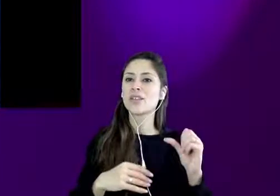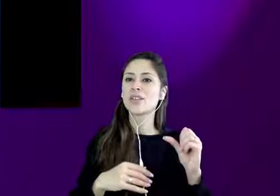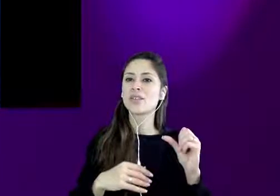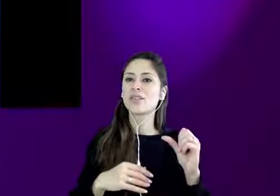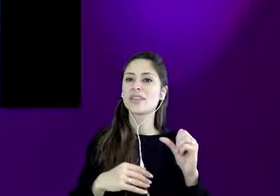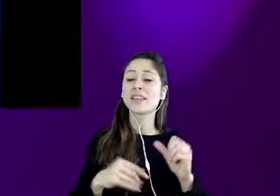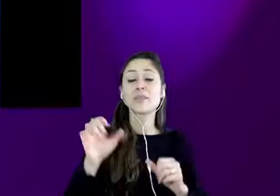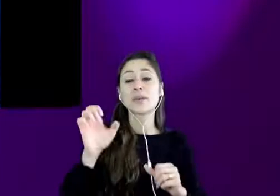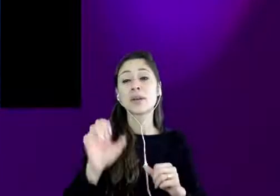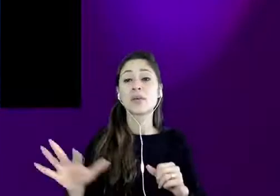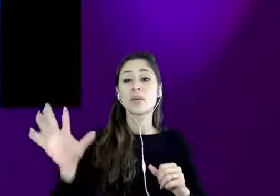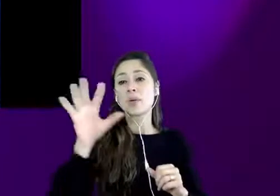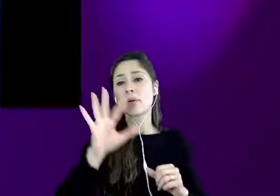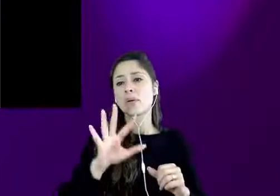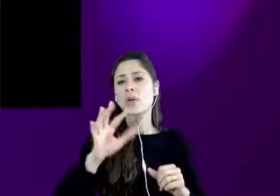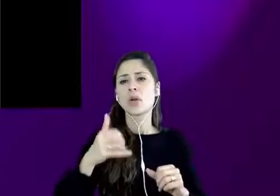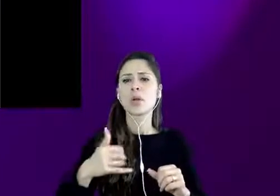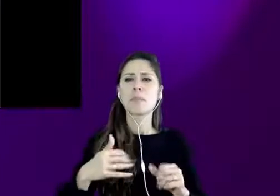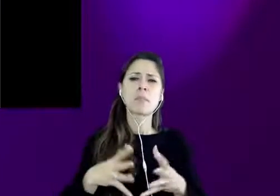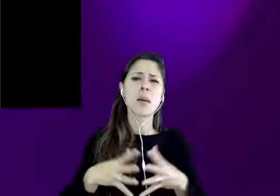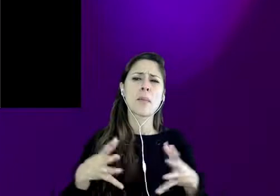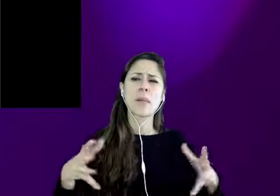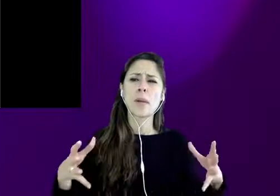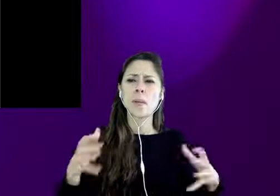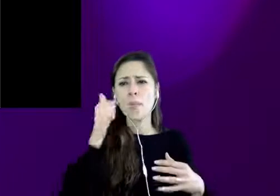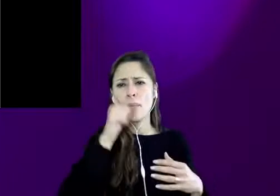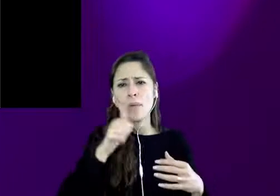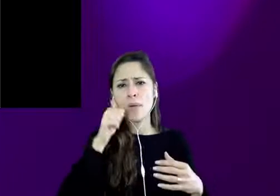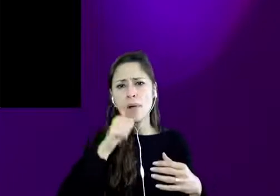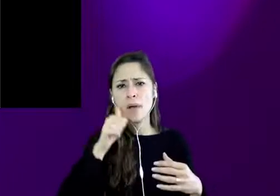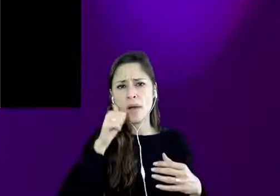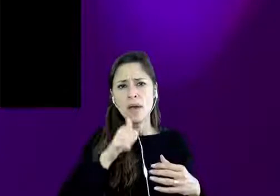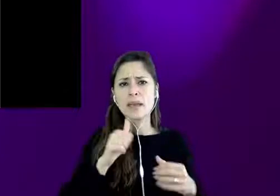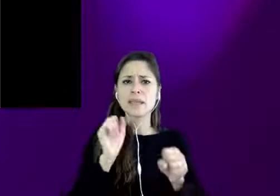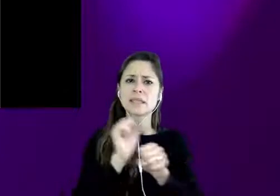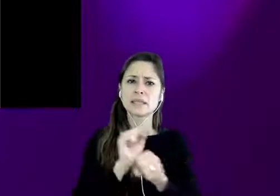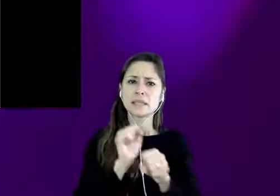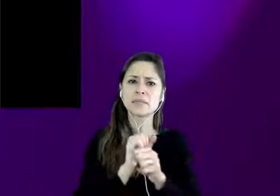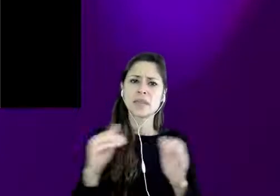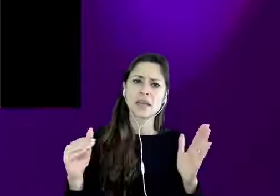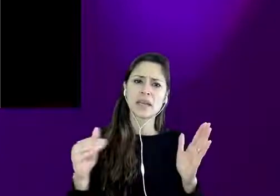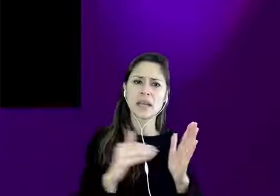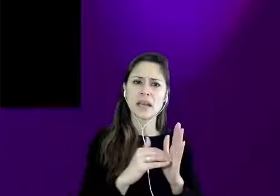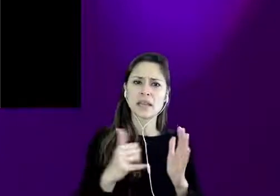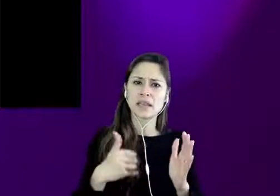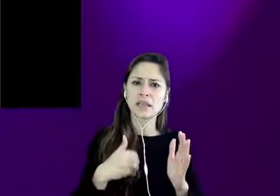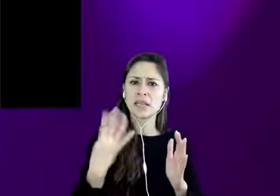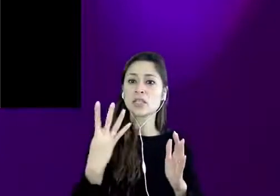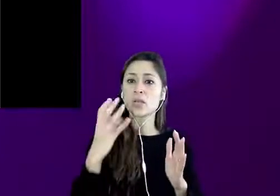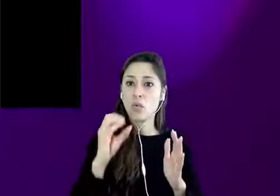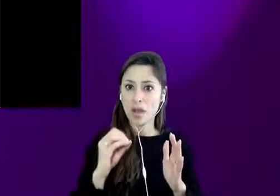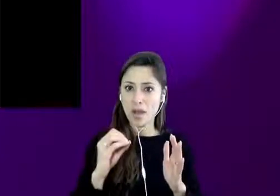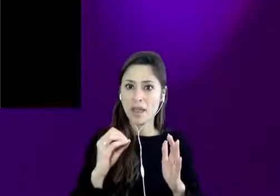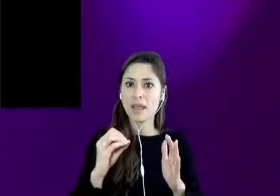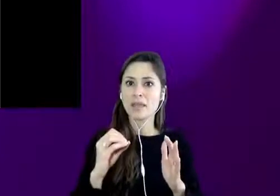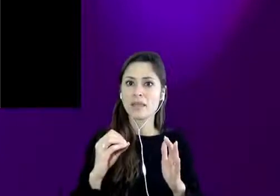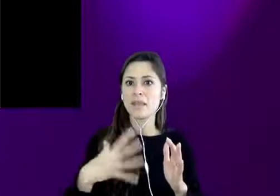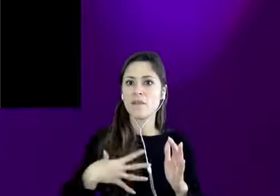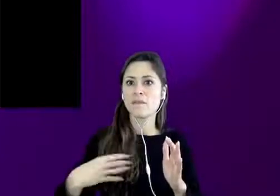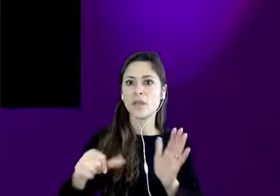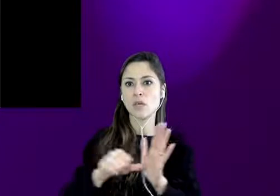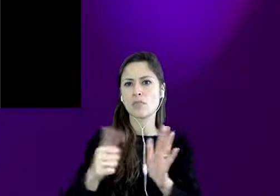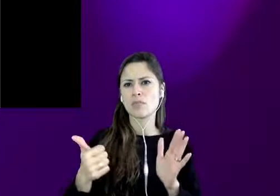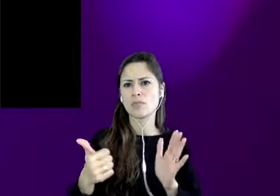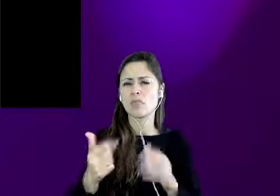first child. Now, what can we do, and why are women waiting, and then they